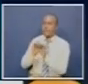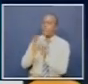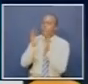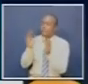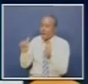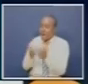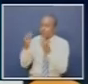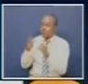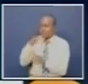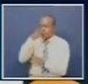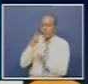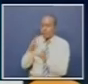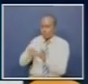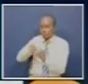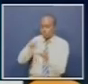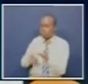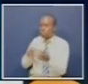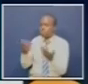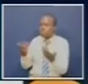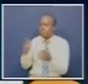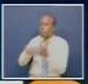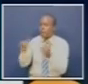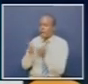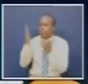if Kalonzo is not the COD flag bearer, Senator Omar?